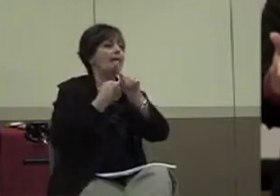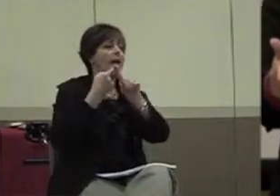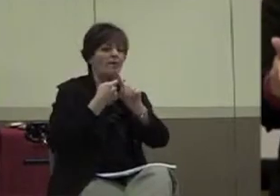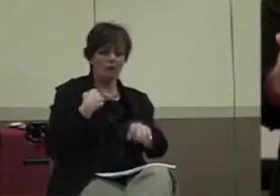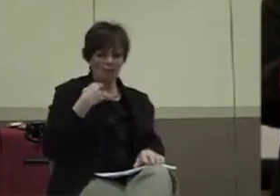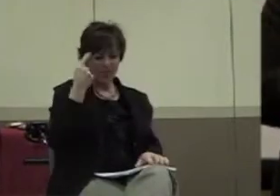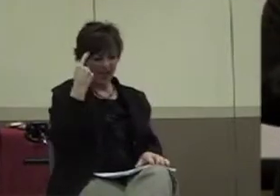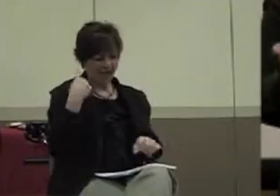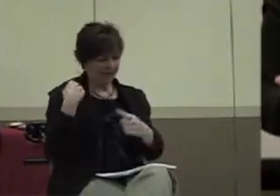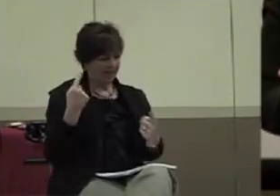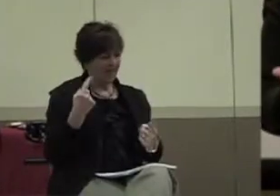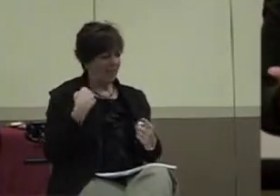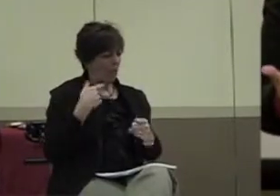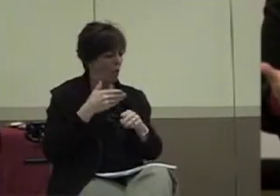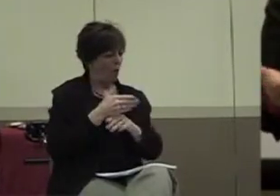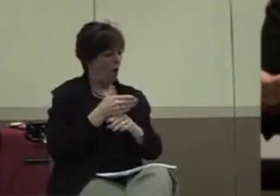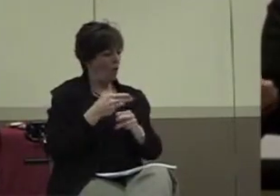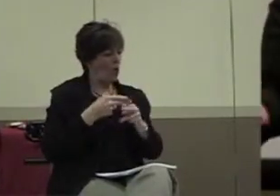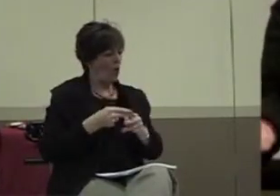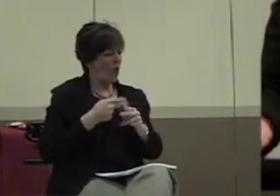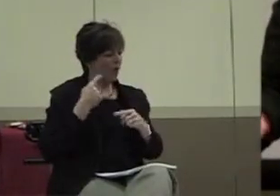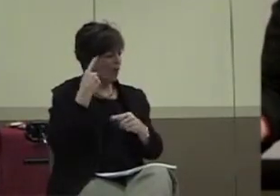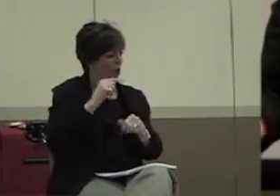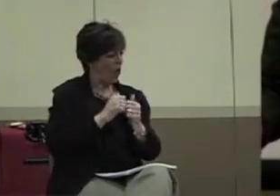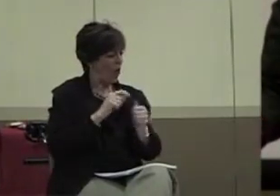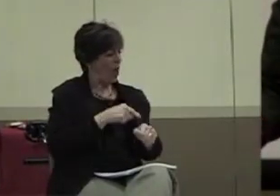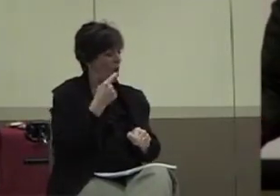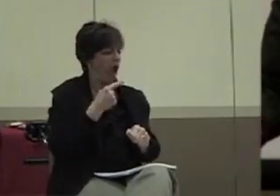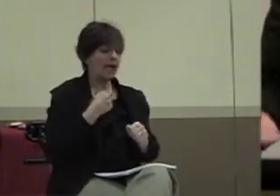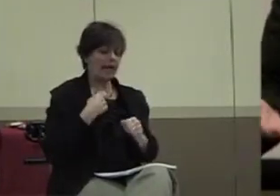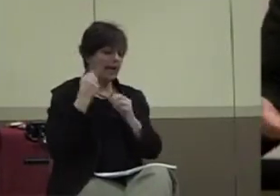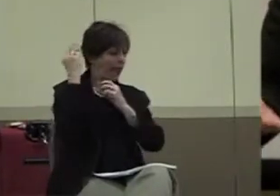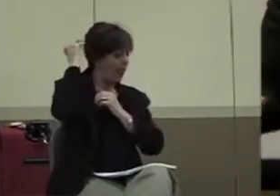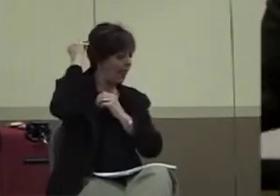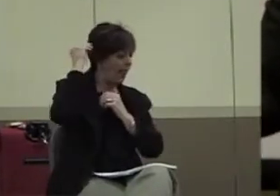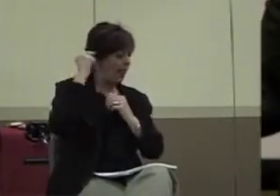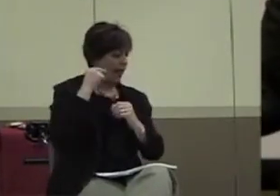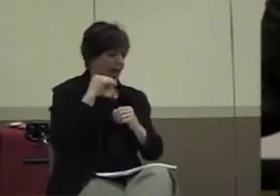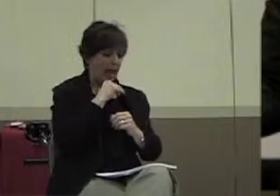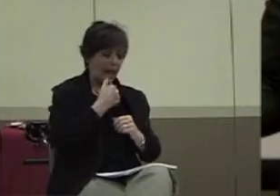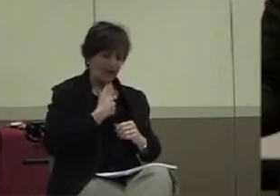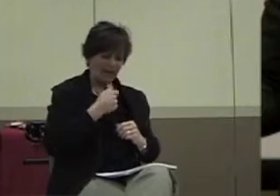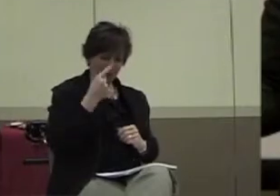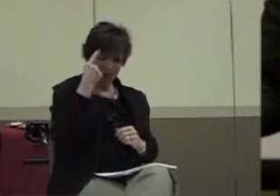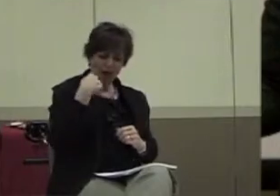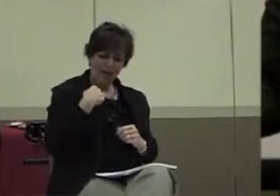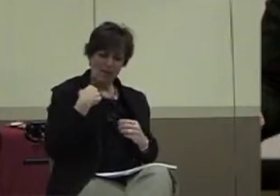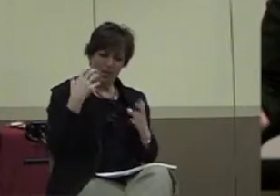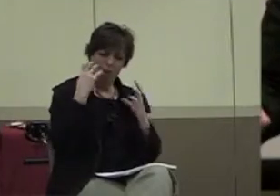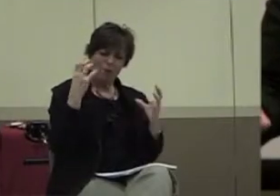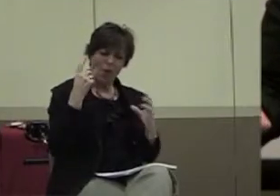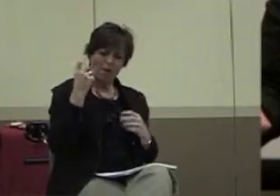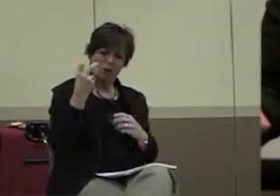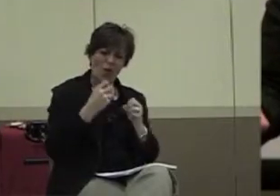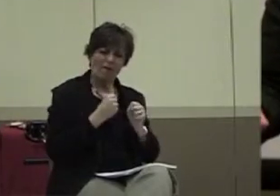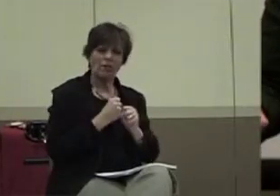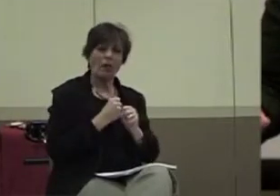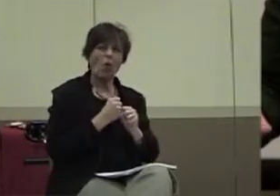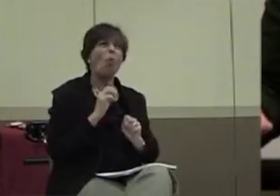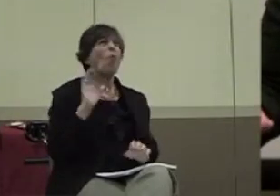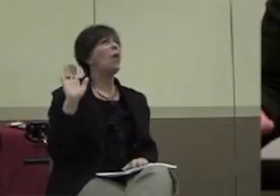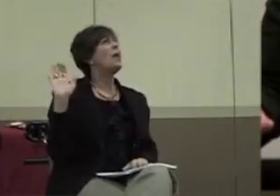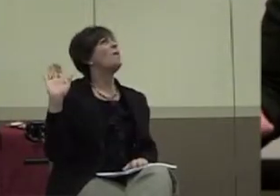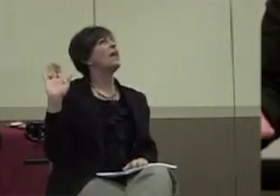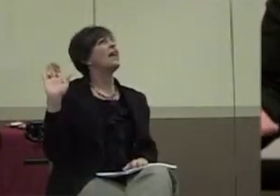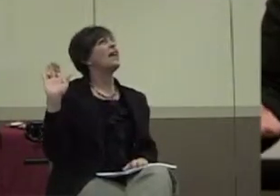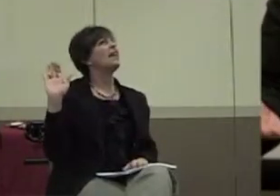been overweight? And here I am talking to myself, and at first I lied to myself. I said 12 years, and then I thought, oh, wait a minute.